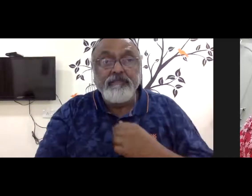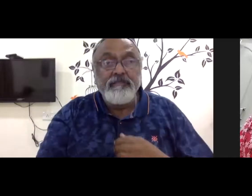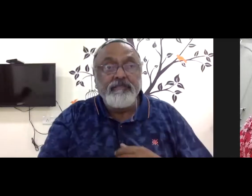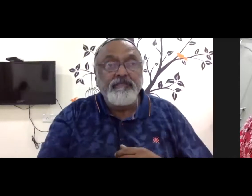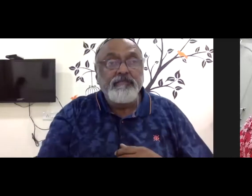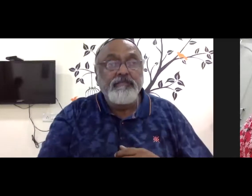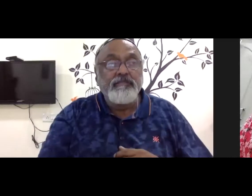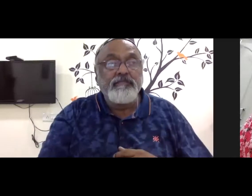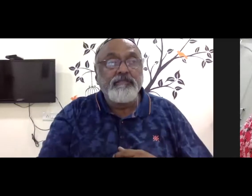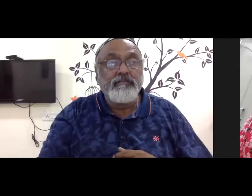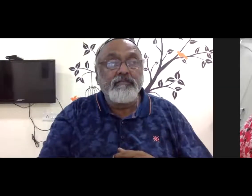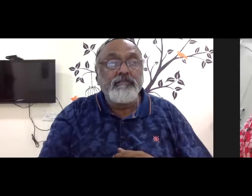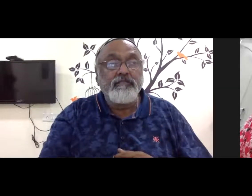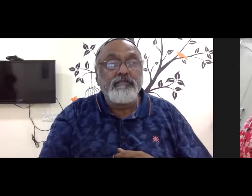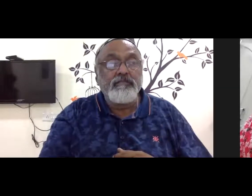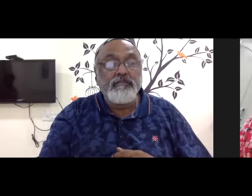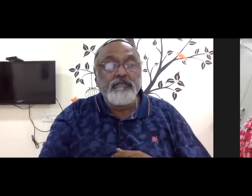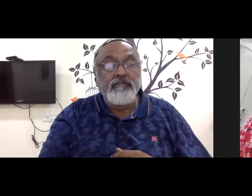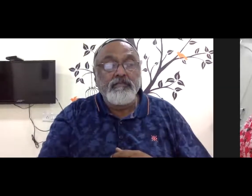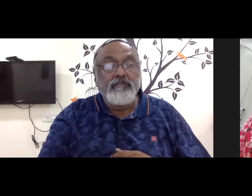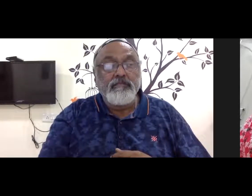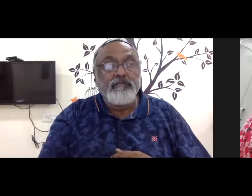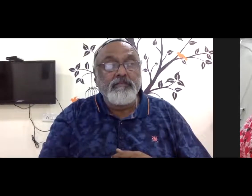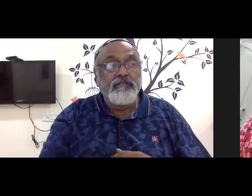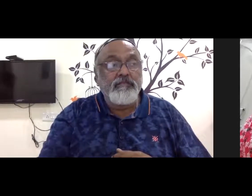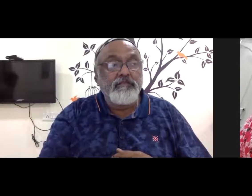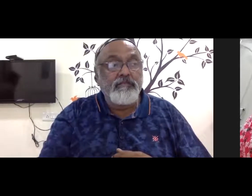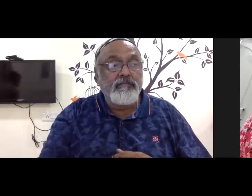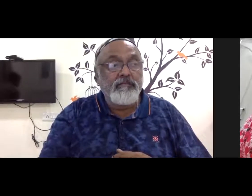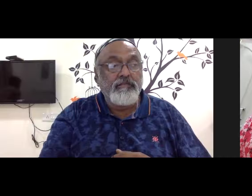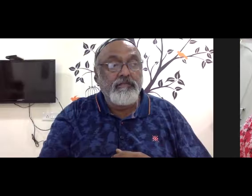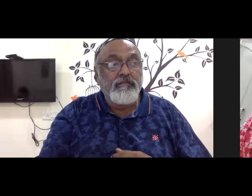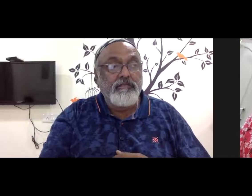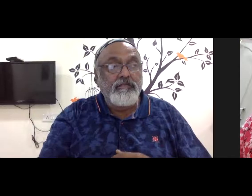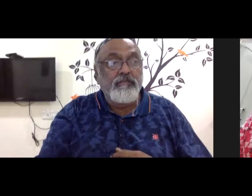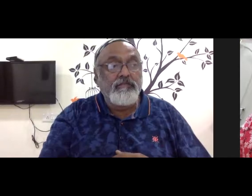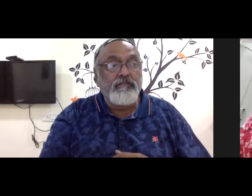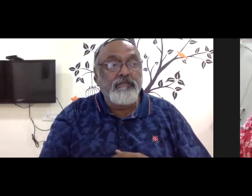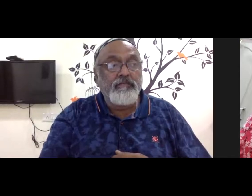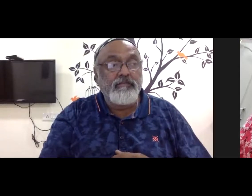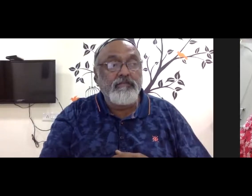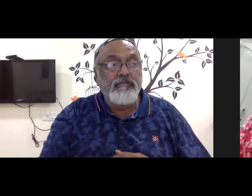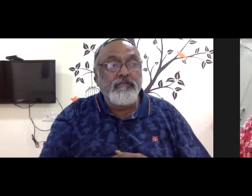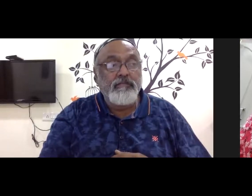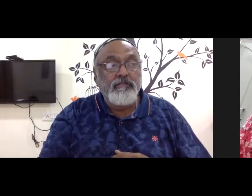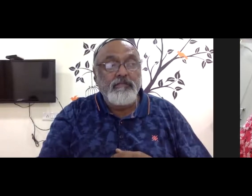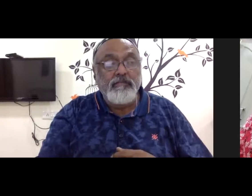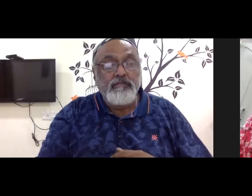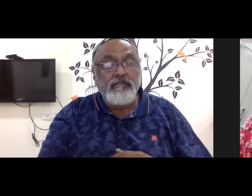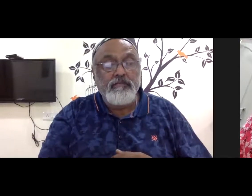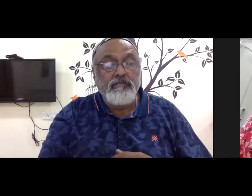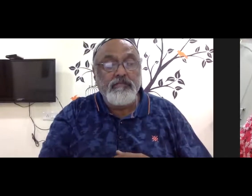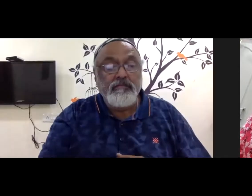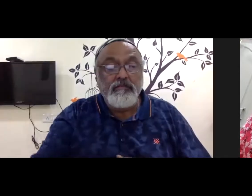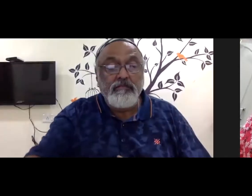also someone with a rare disease. I have juvenile rheumatoid arthritis with lupus. So same thing has happened with me. Like I have tried a lot